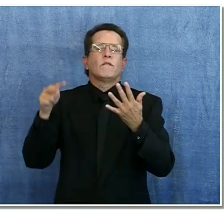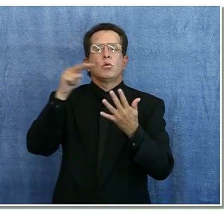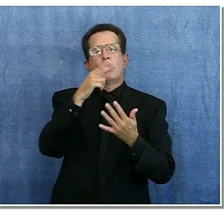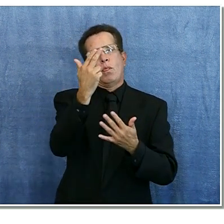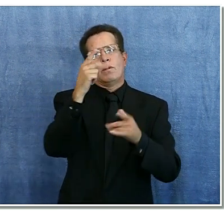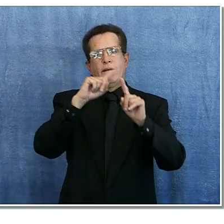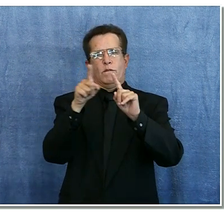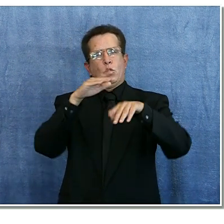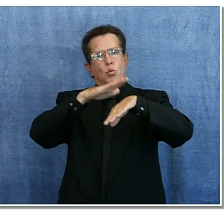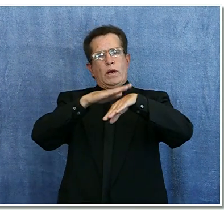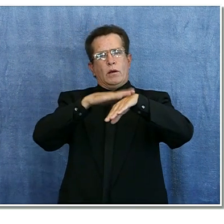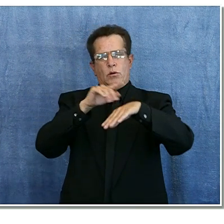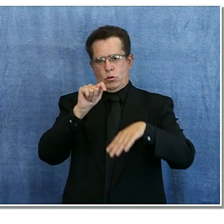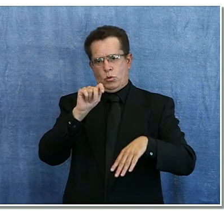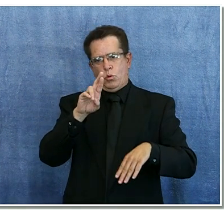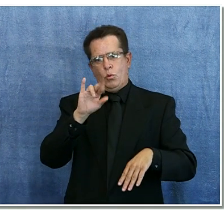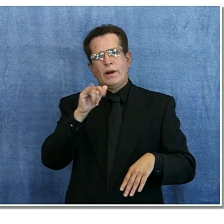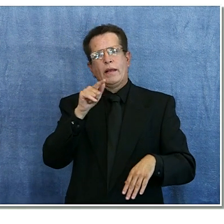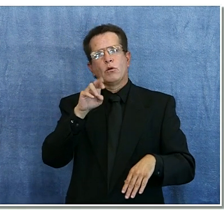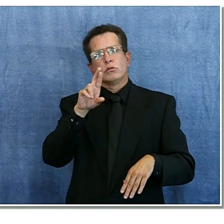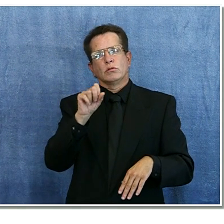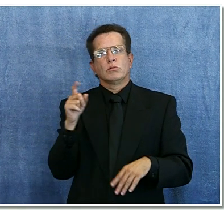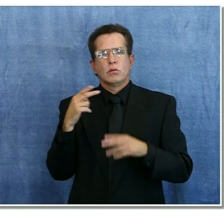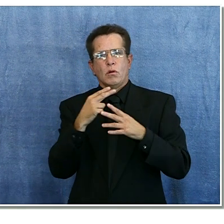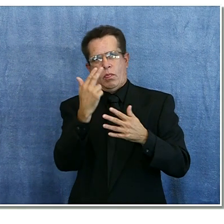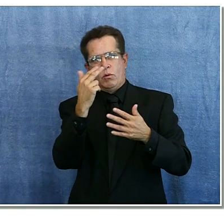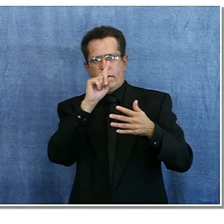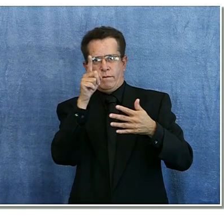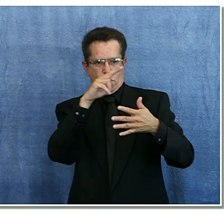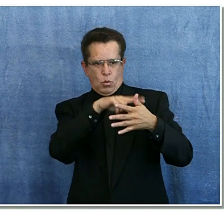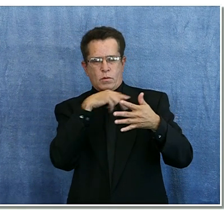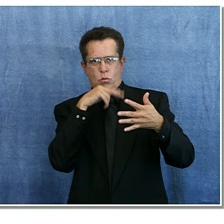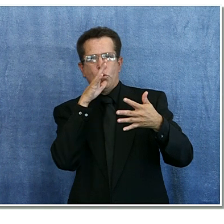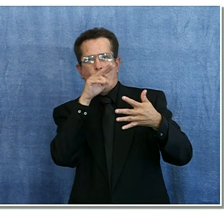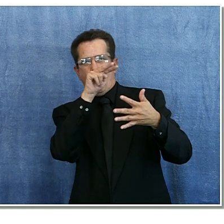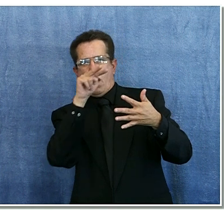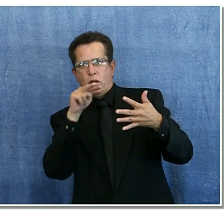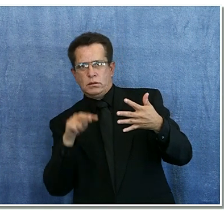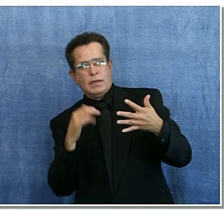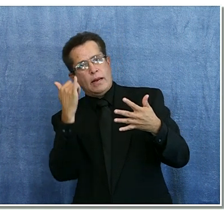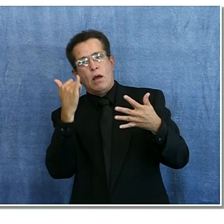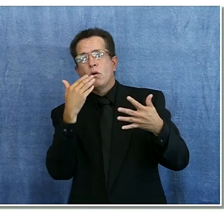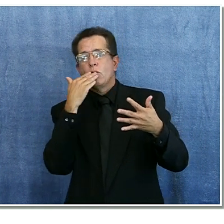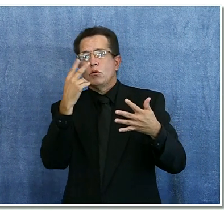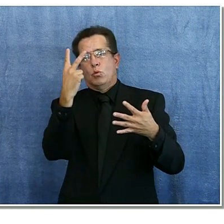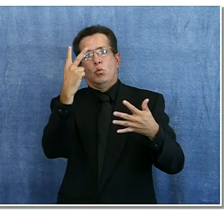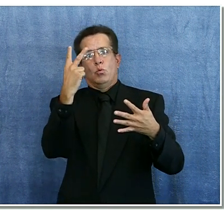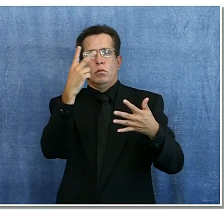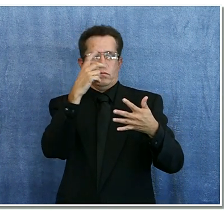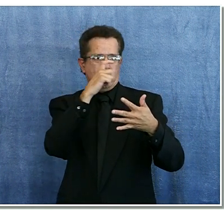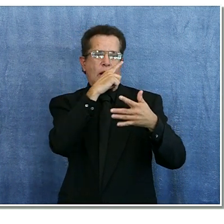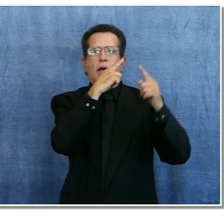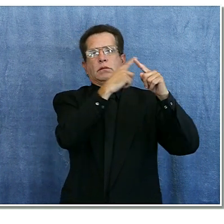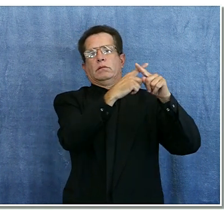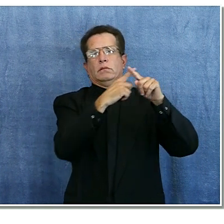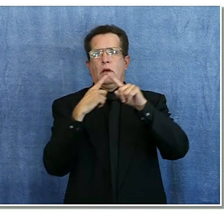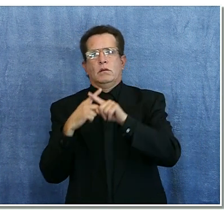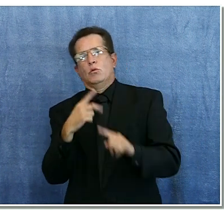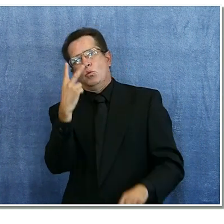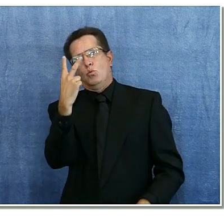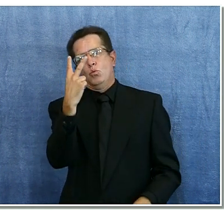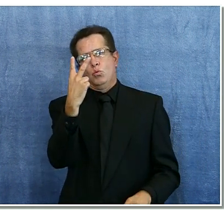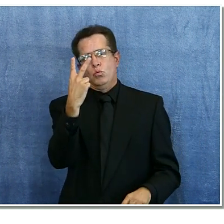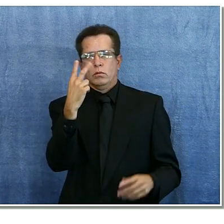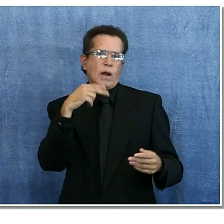triggers, and I am happy to report that you only see 2 abnormal triggers on the triggers dashboard